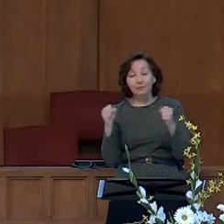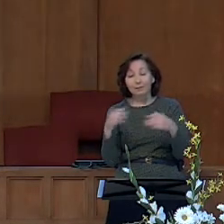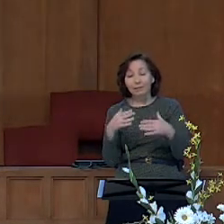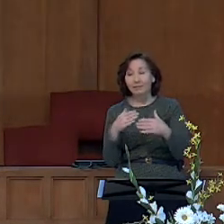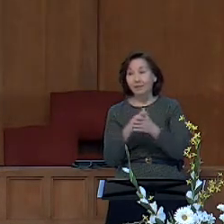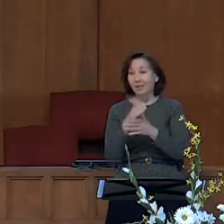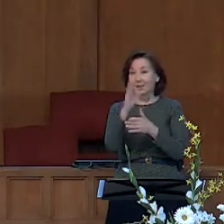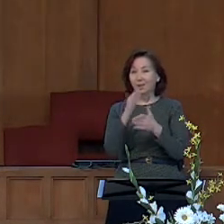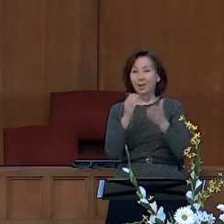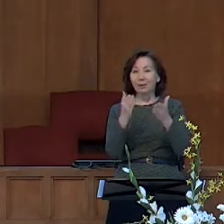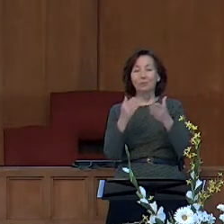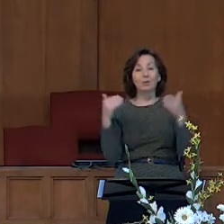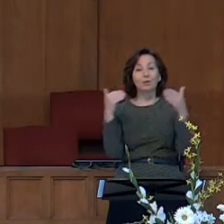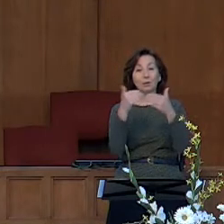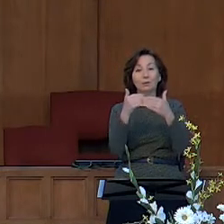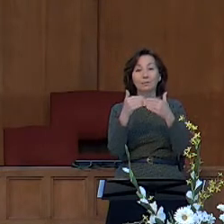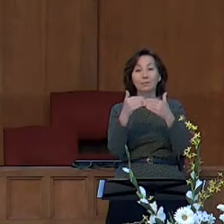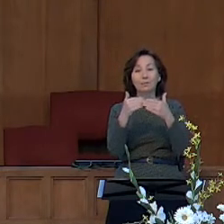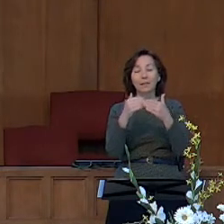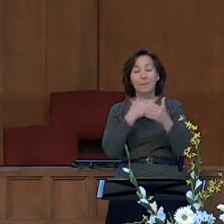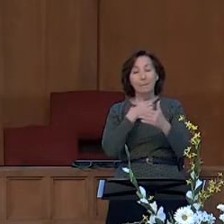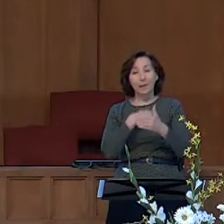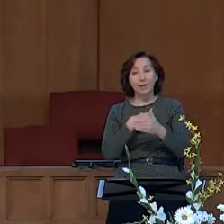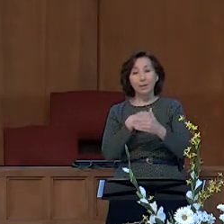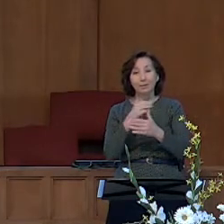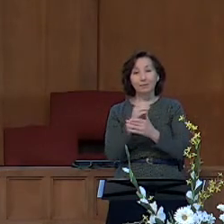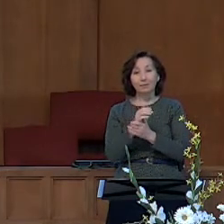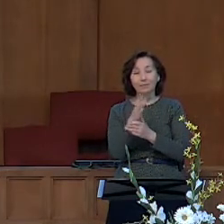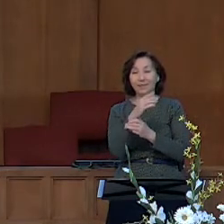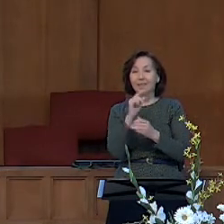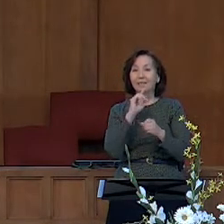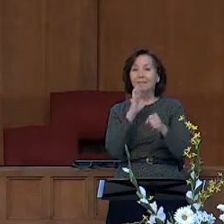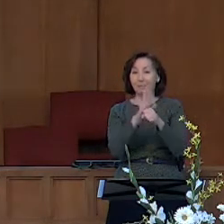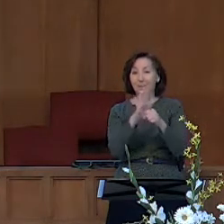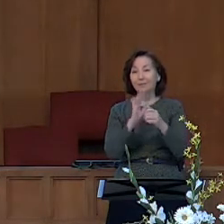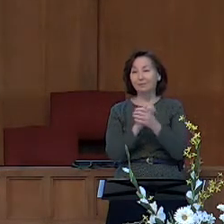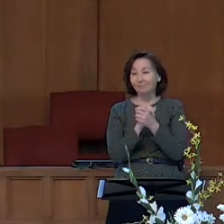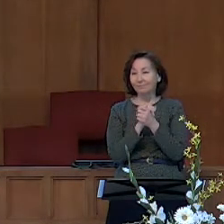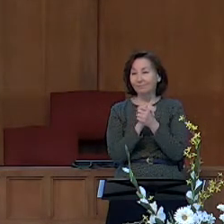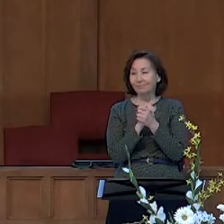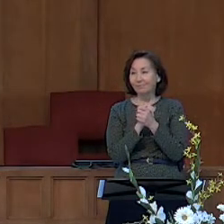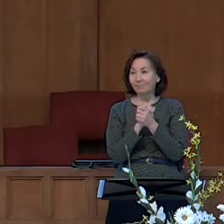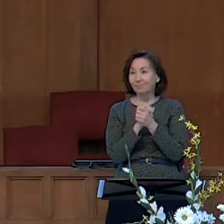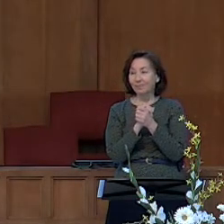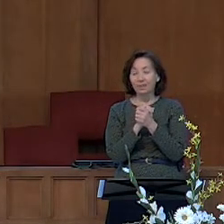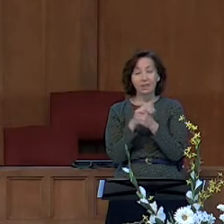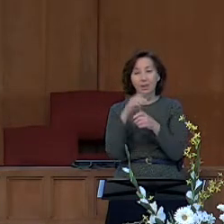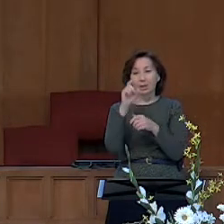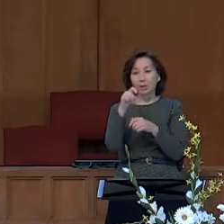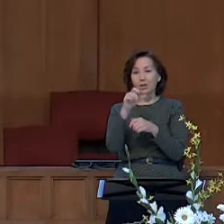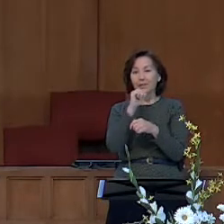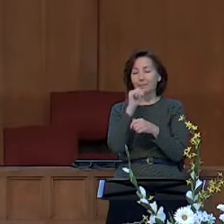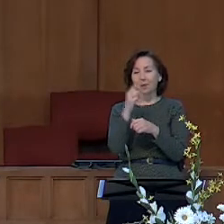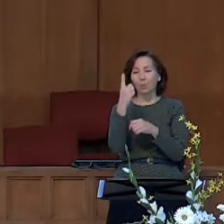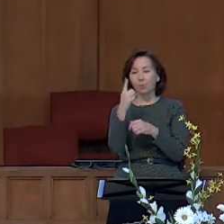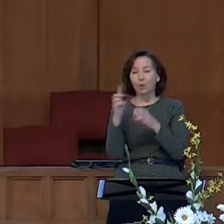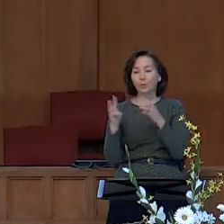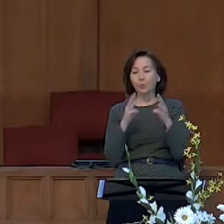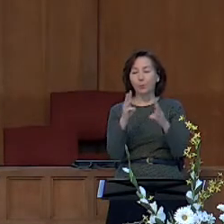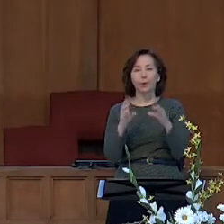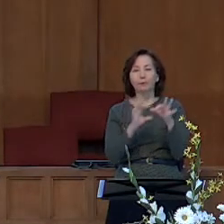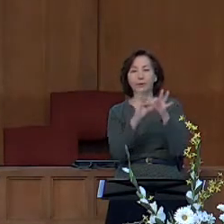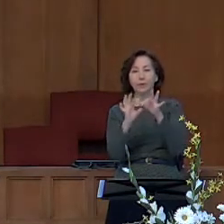God wants intimacy, God wants passion, and God wants commitment. It should not be a one-way relationship.